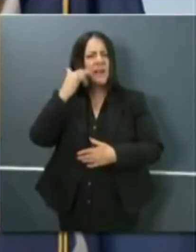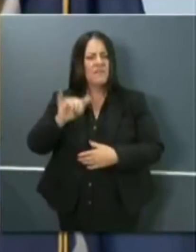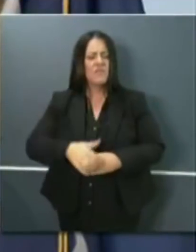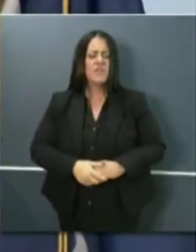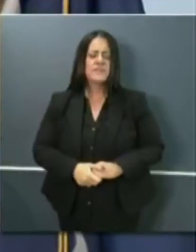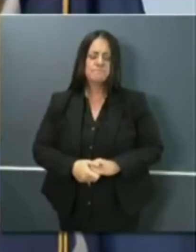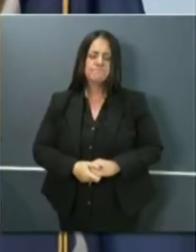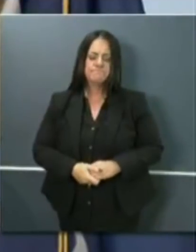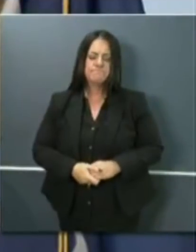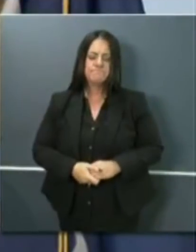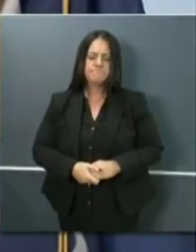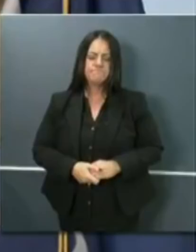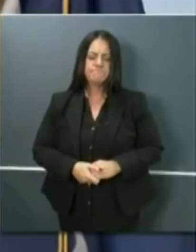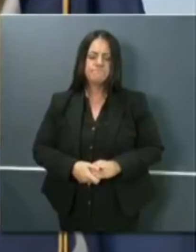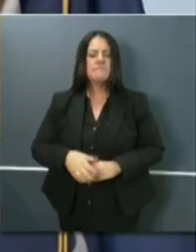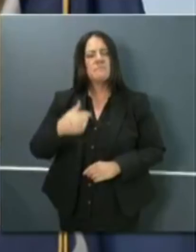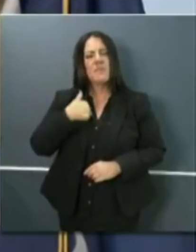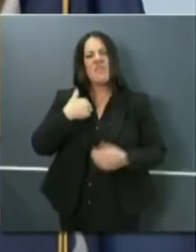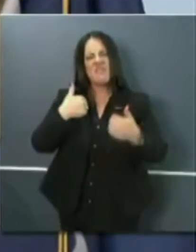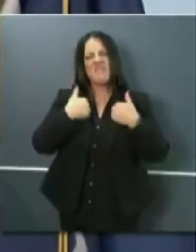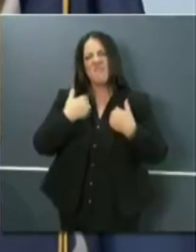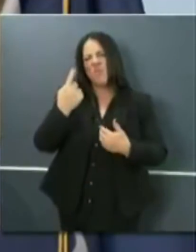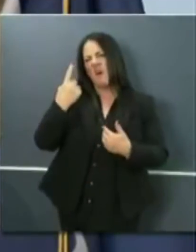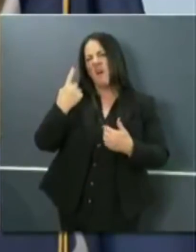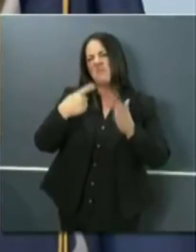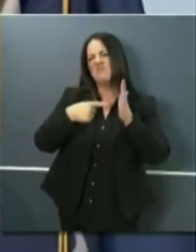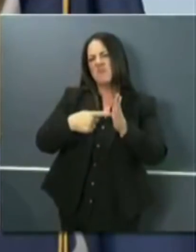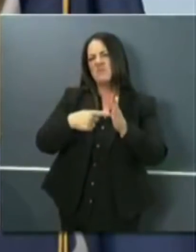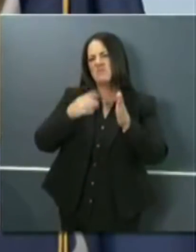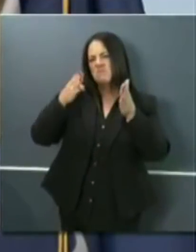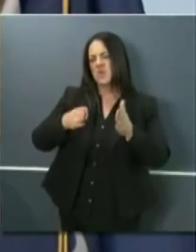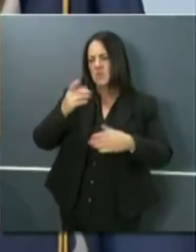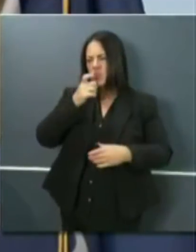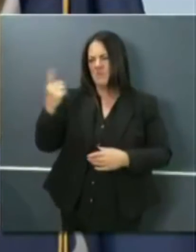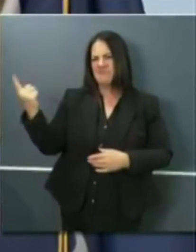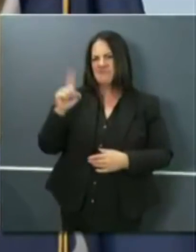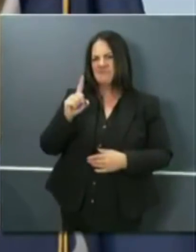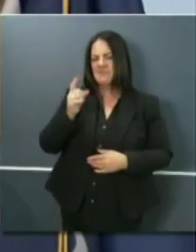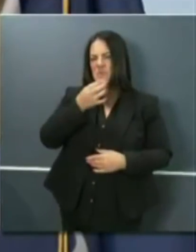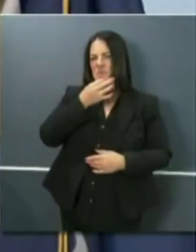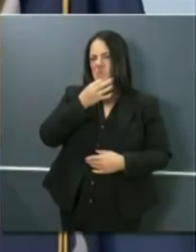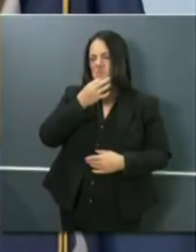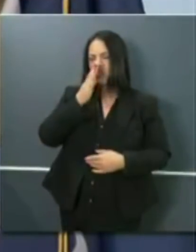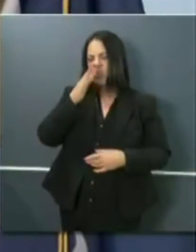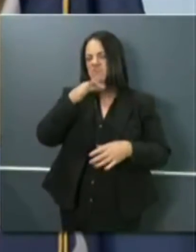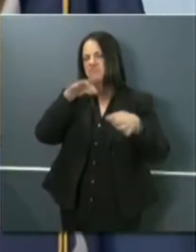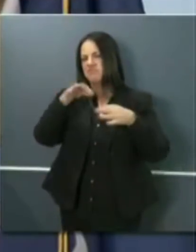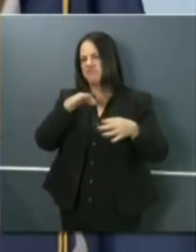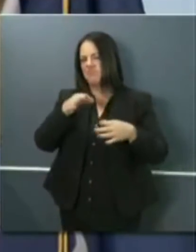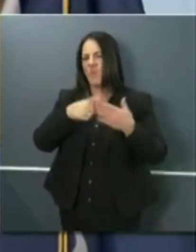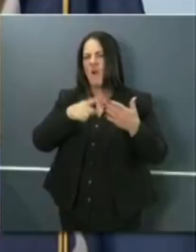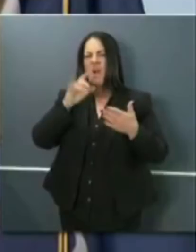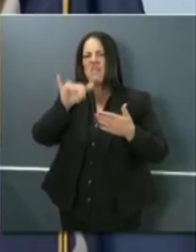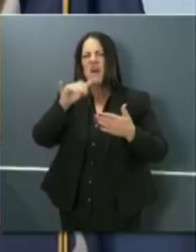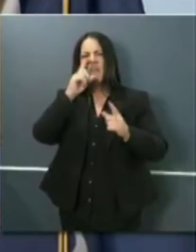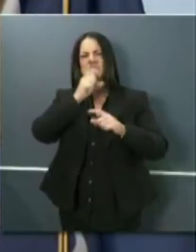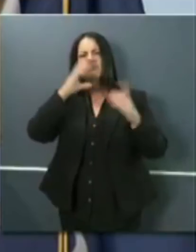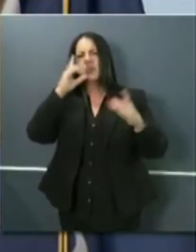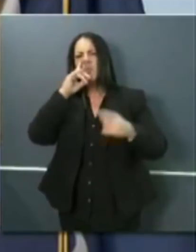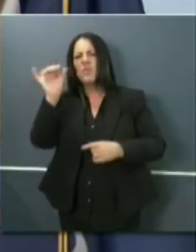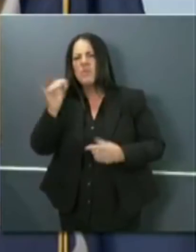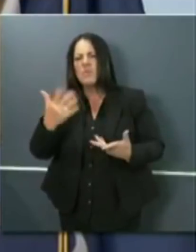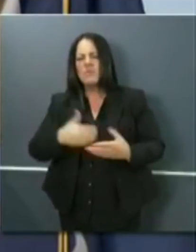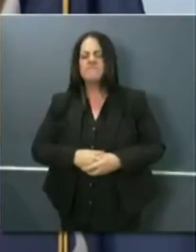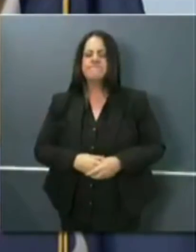I will have an individual and representative here in a moment to talk more specifically about what that means, and also to